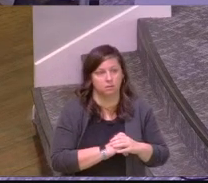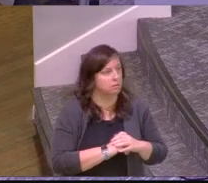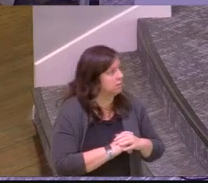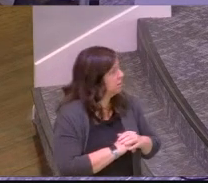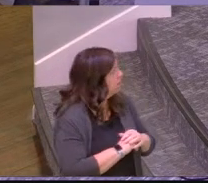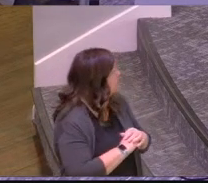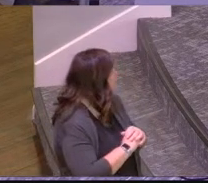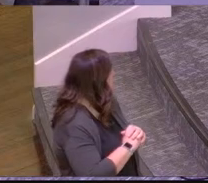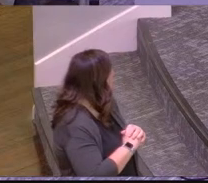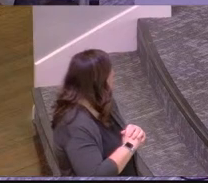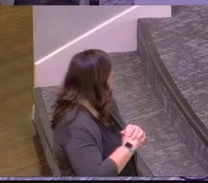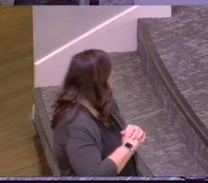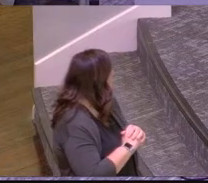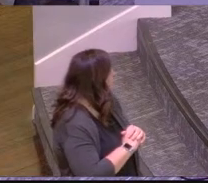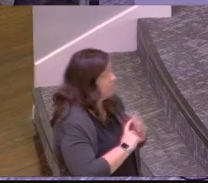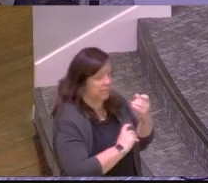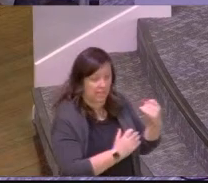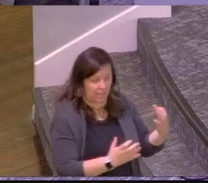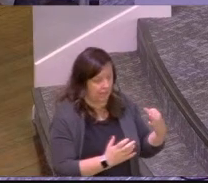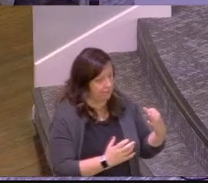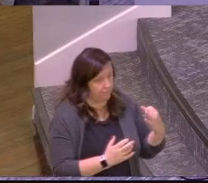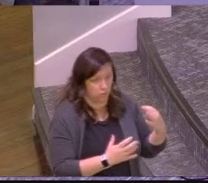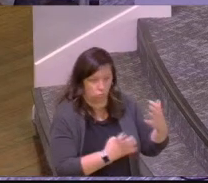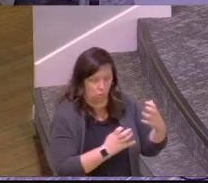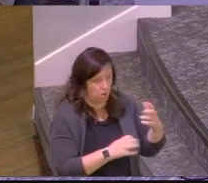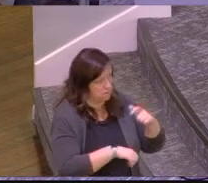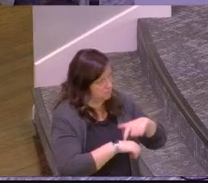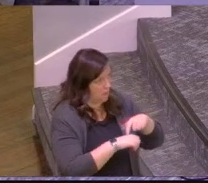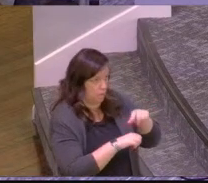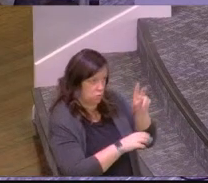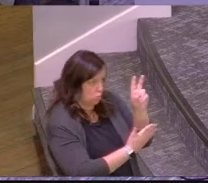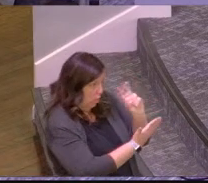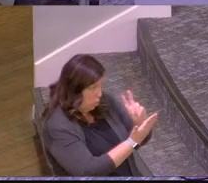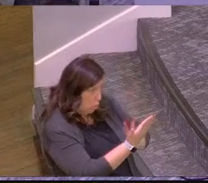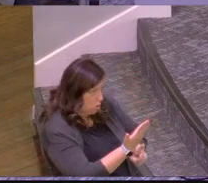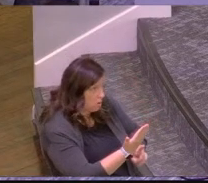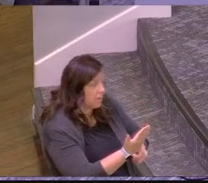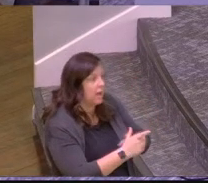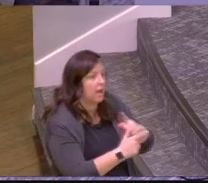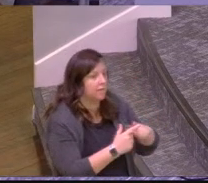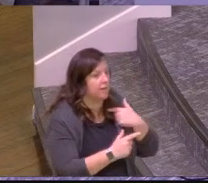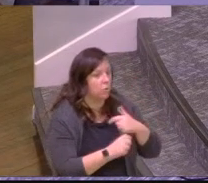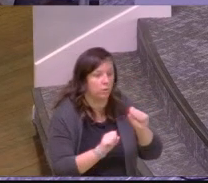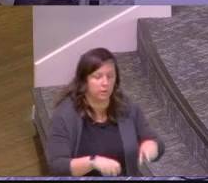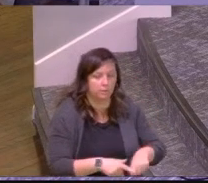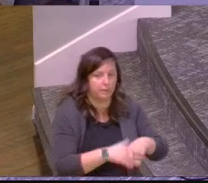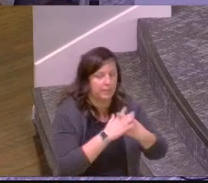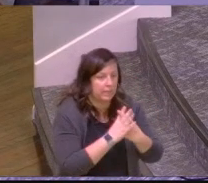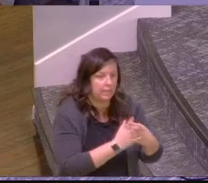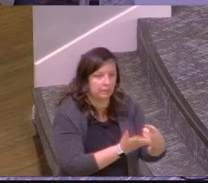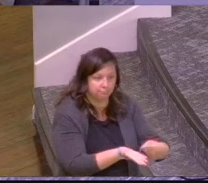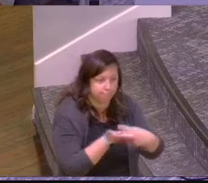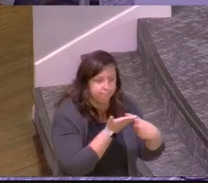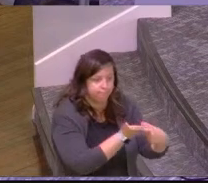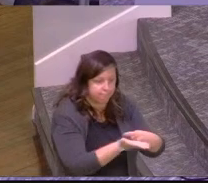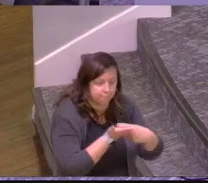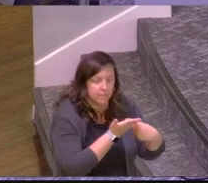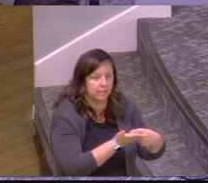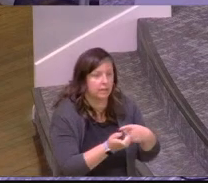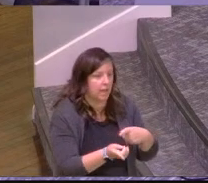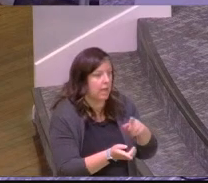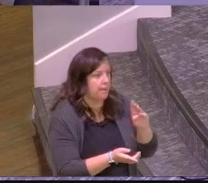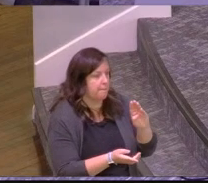No. I'm just saying if you want to take some time and look at that, but then we can begin conversation. And I think Ms. Bonas is going to take notes.